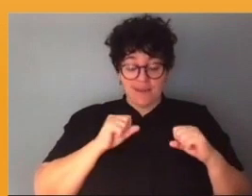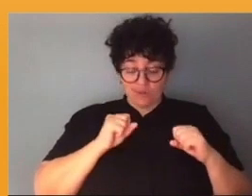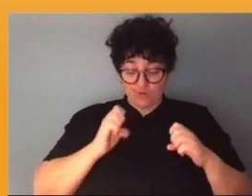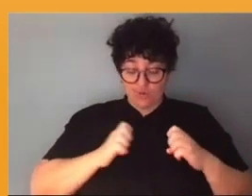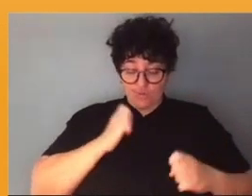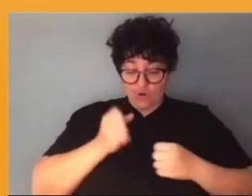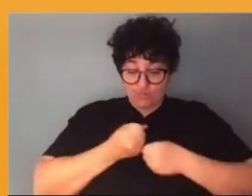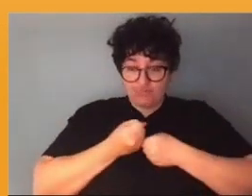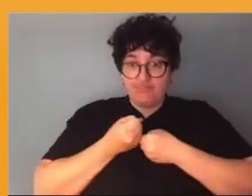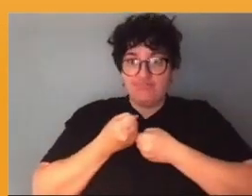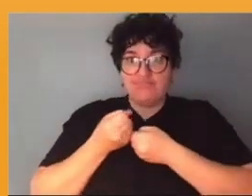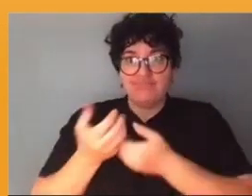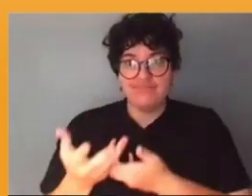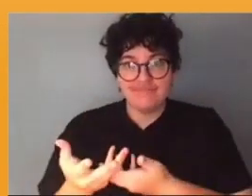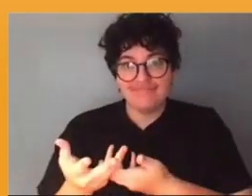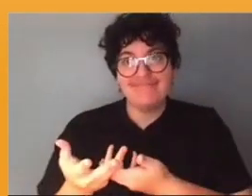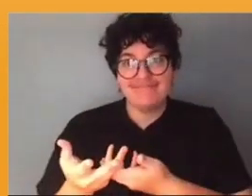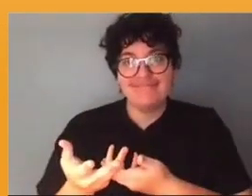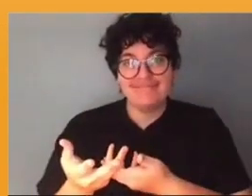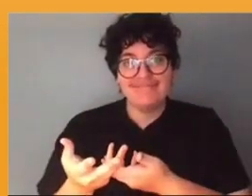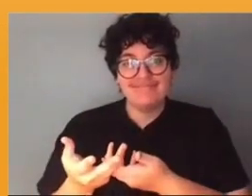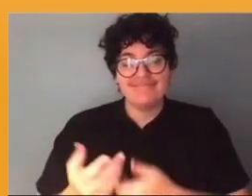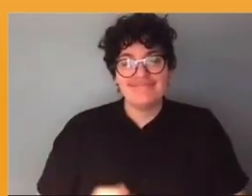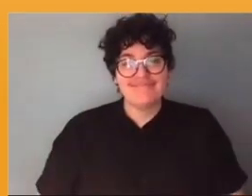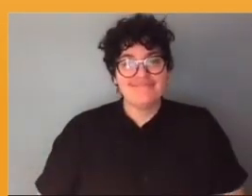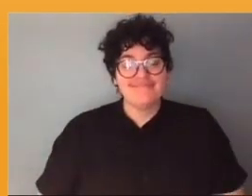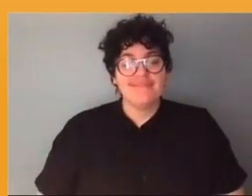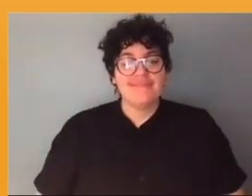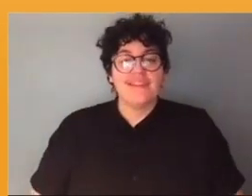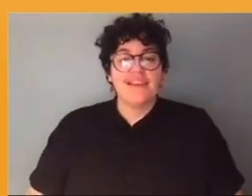out. And so